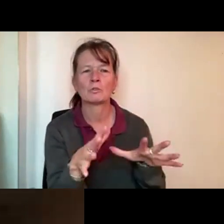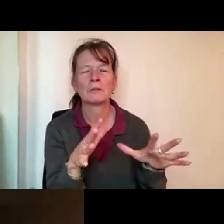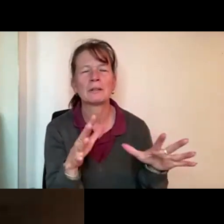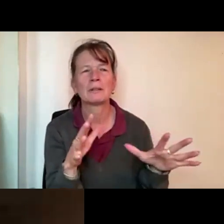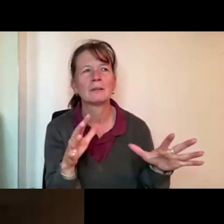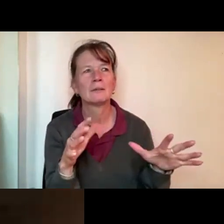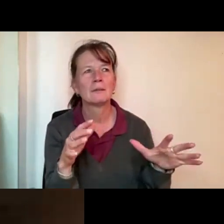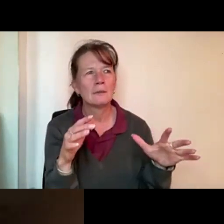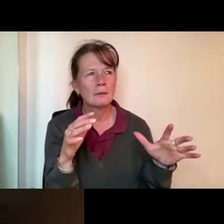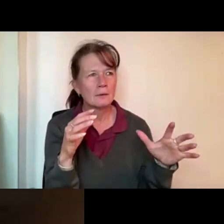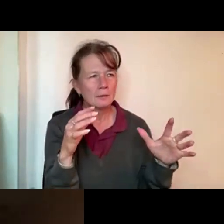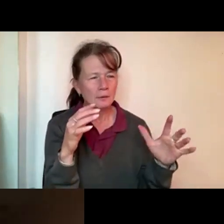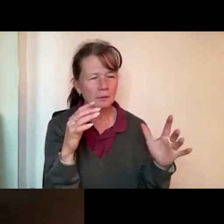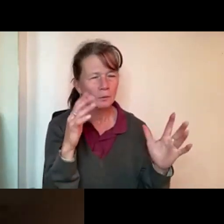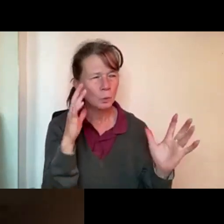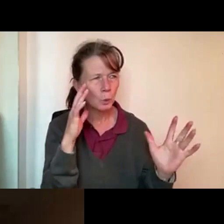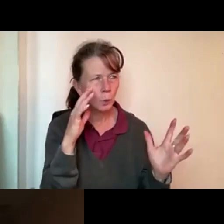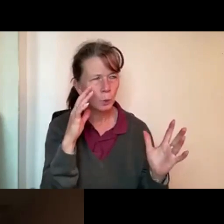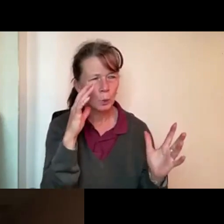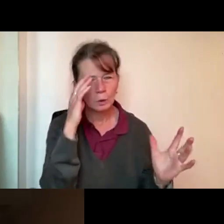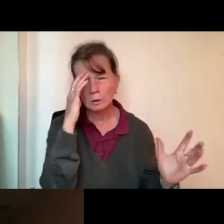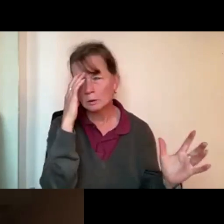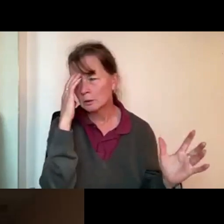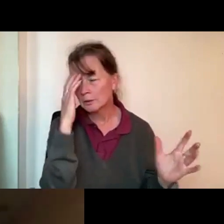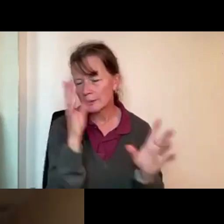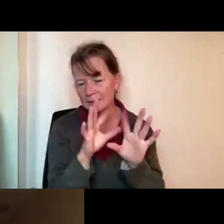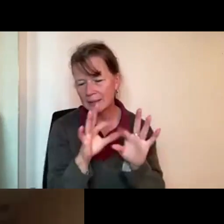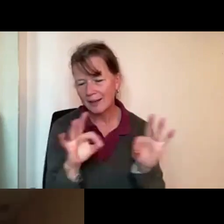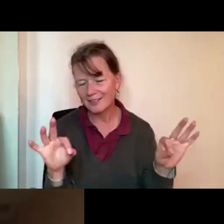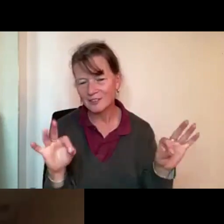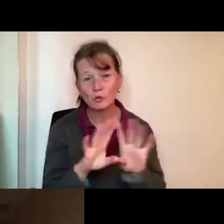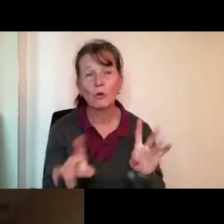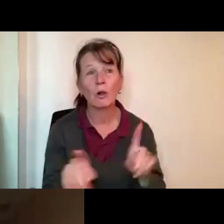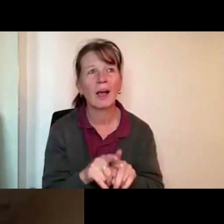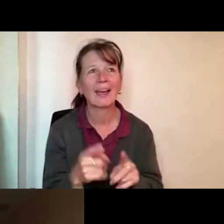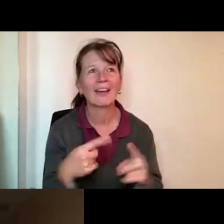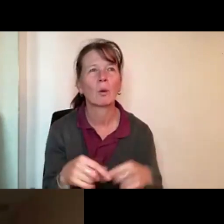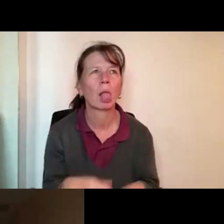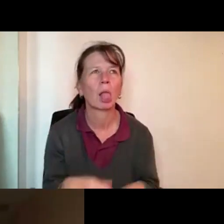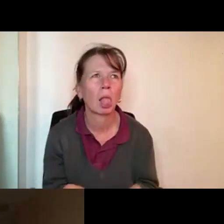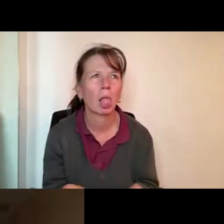silence after that question, rather than just a just a gap.